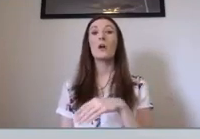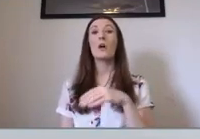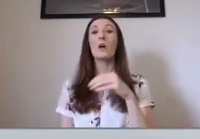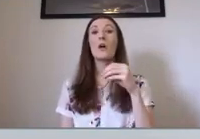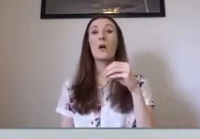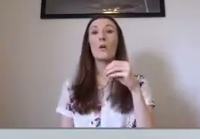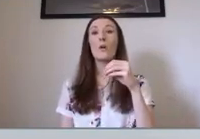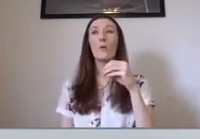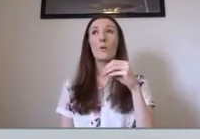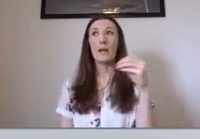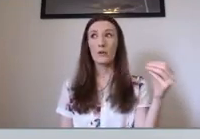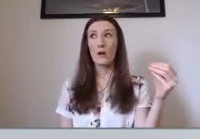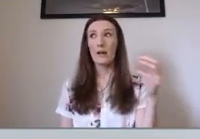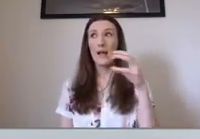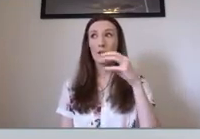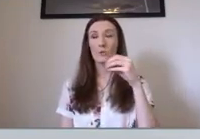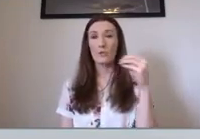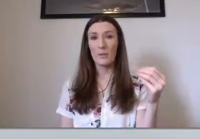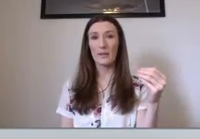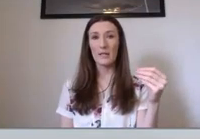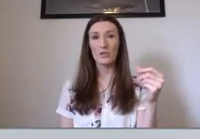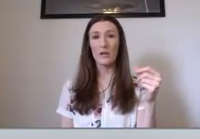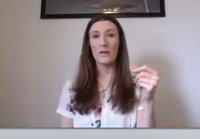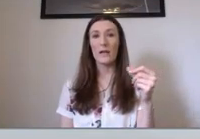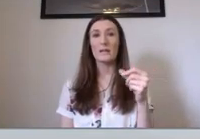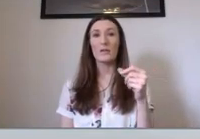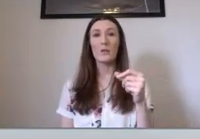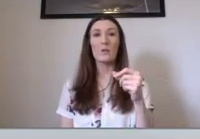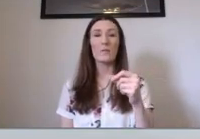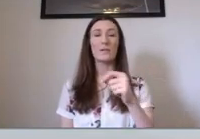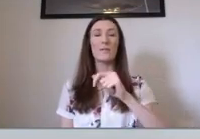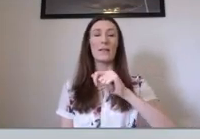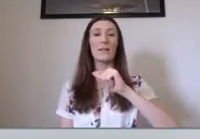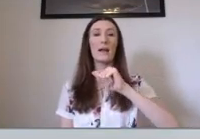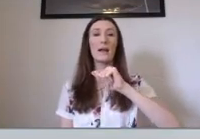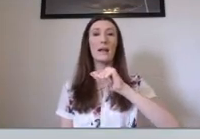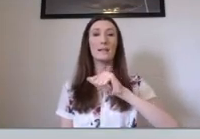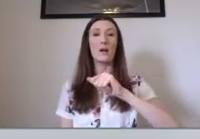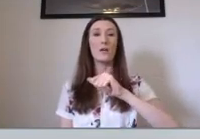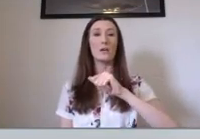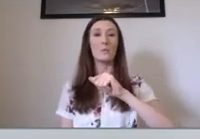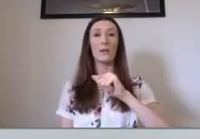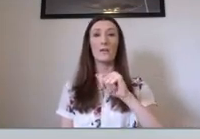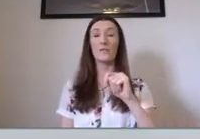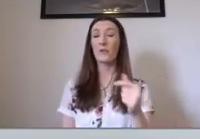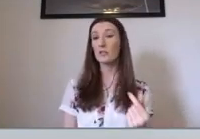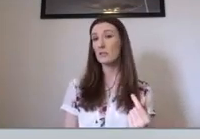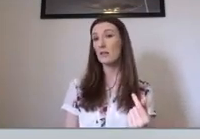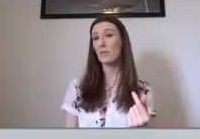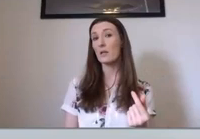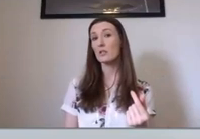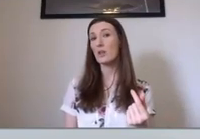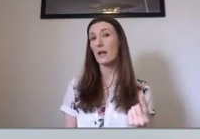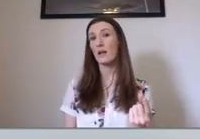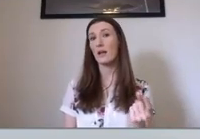language. Later on, as you learn about the history of ASL, you will come to find that ASL is more like French